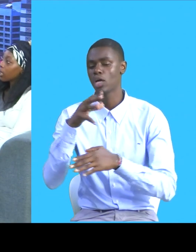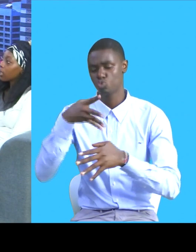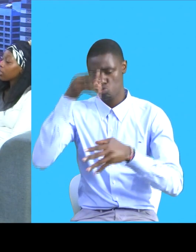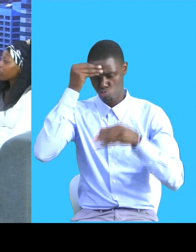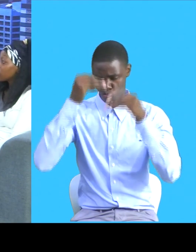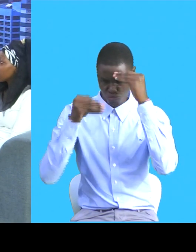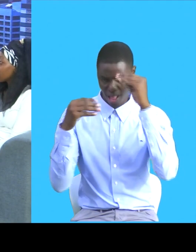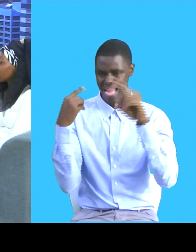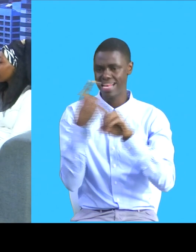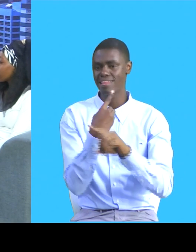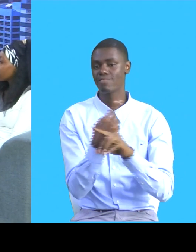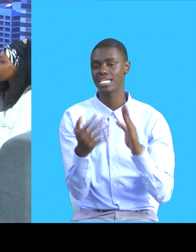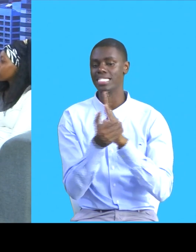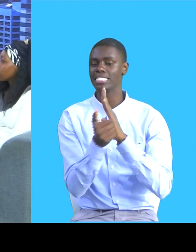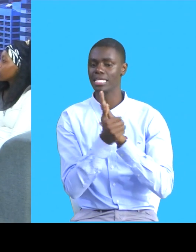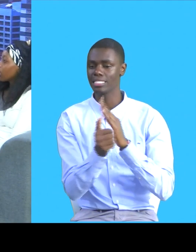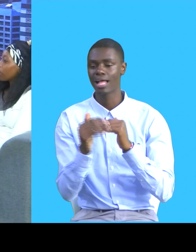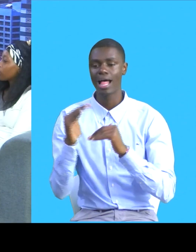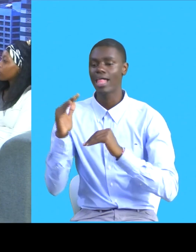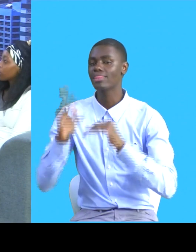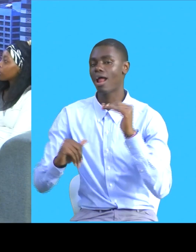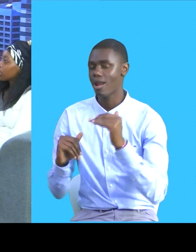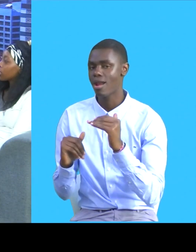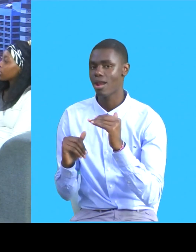learn the different skills apart from